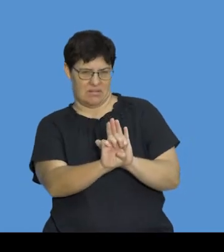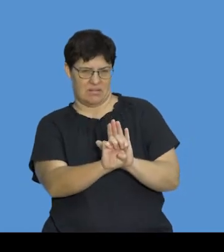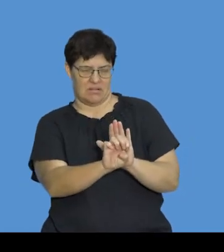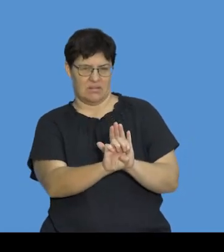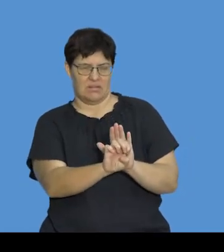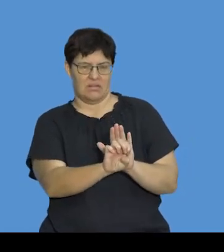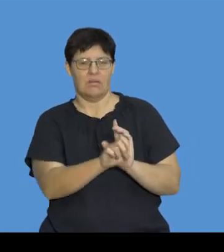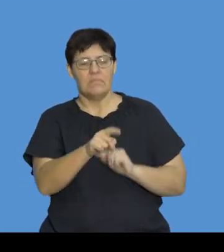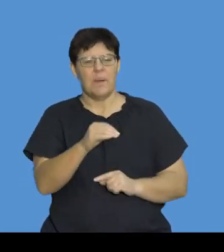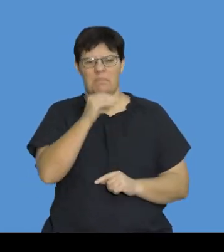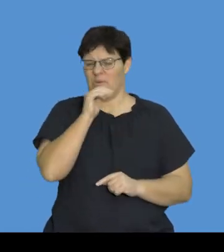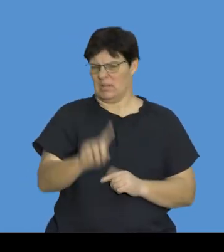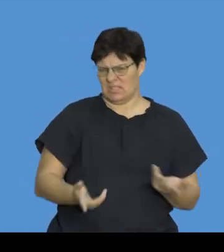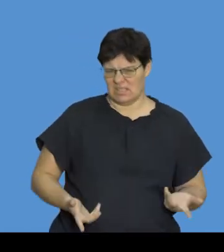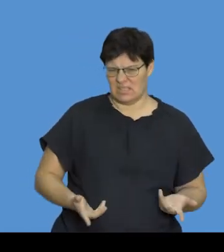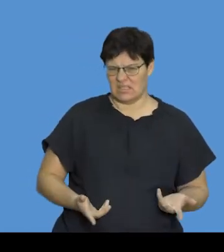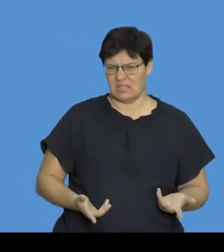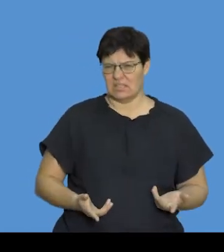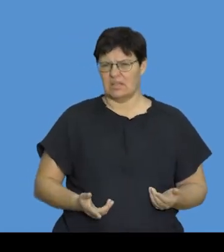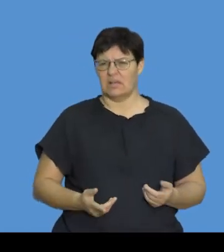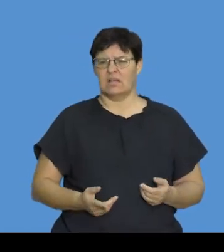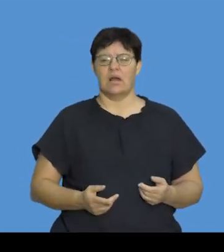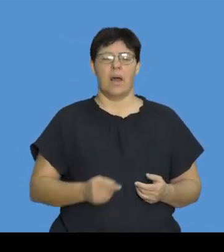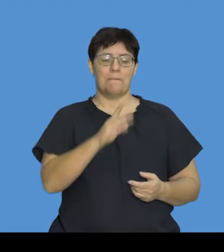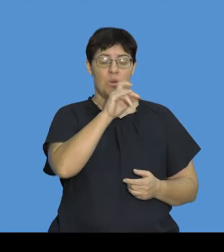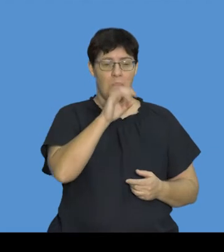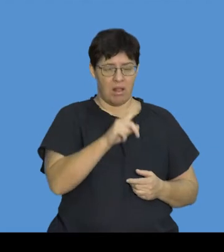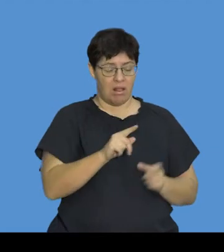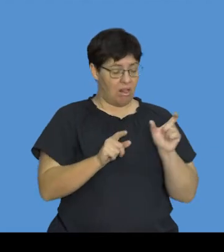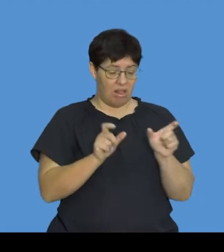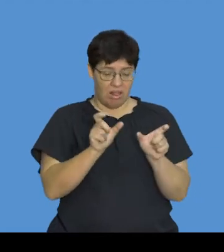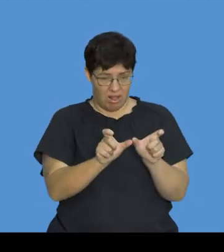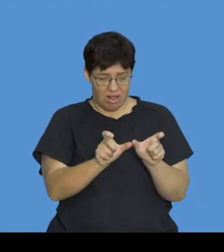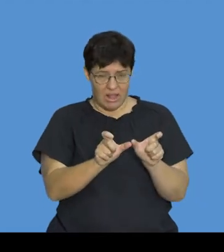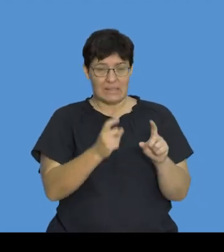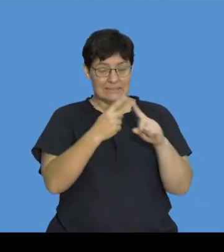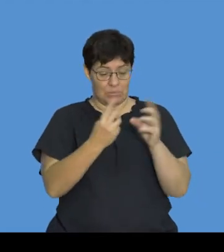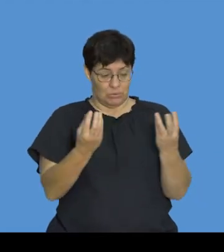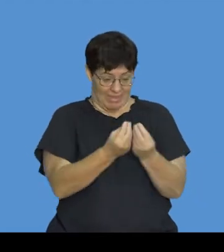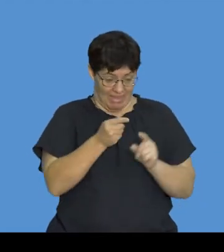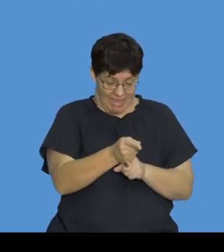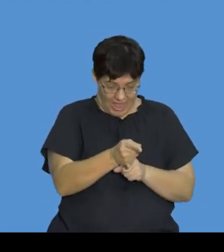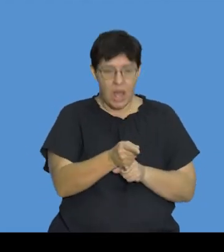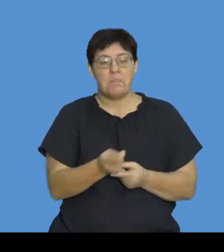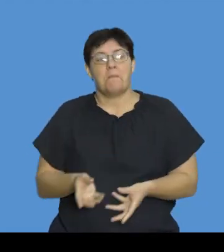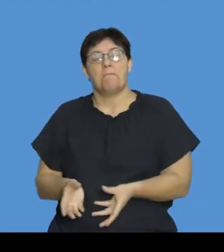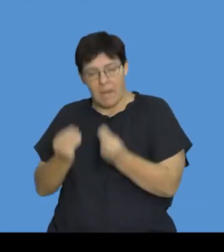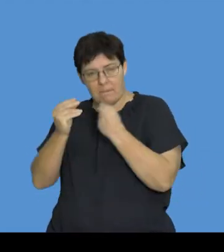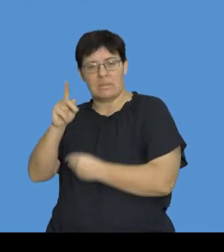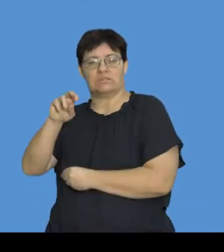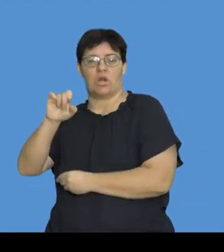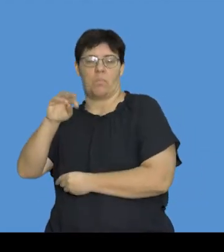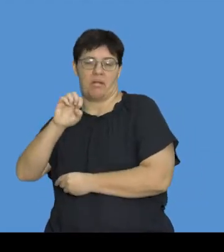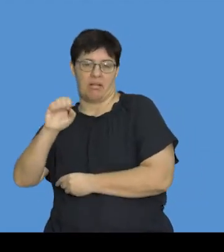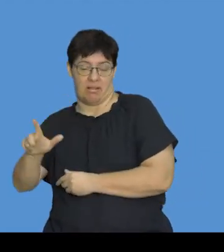exactly what do I mean when I say multiplying two binomials gives us a trinomial. Remember when we spoke about expanding